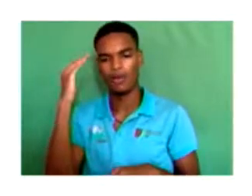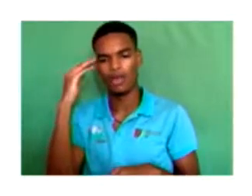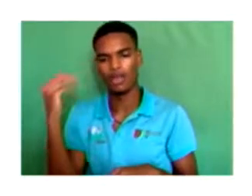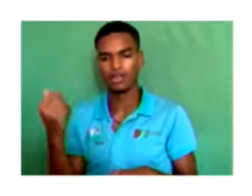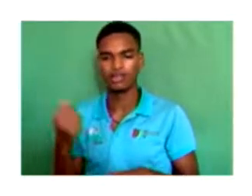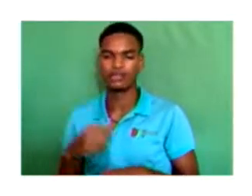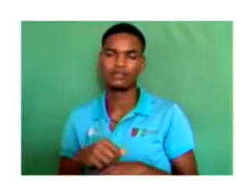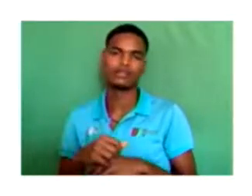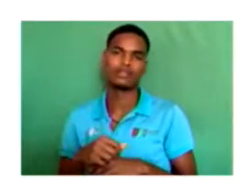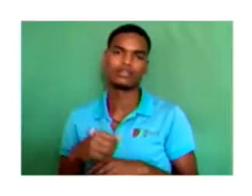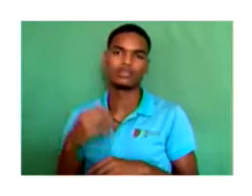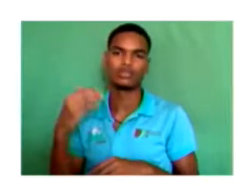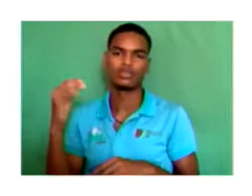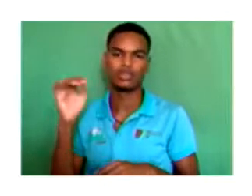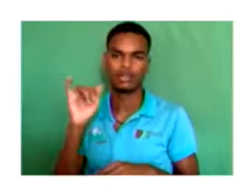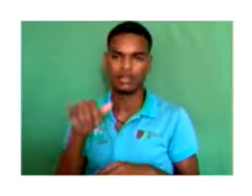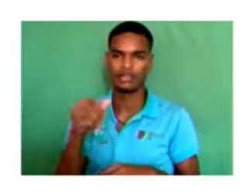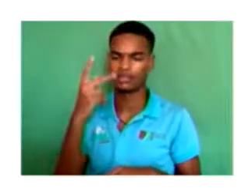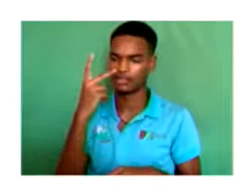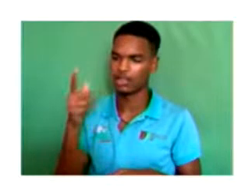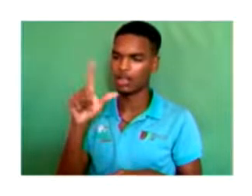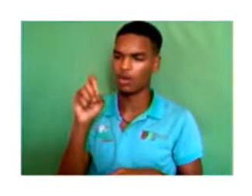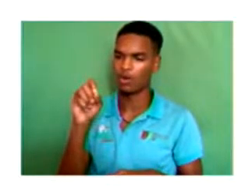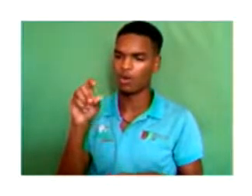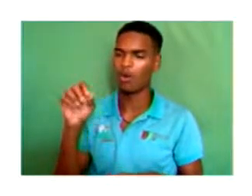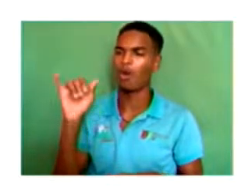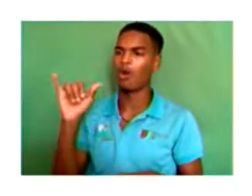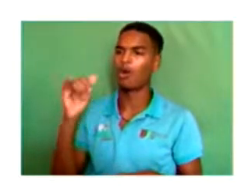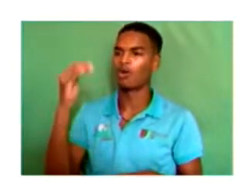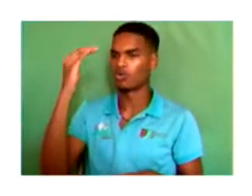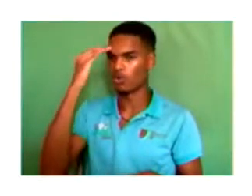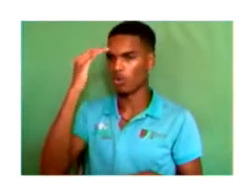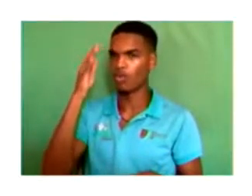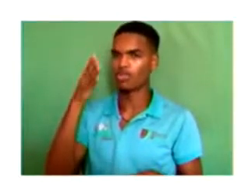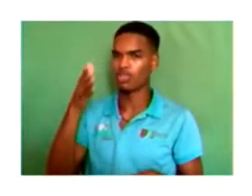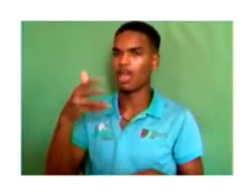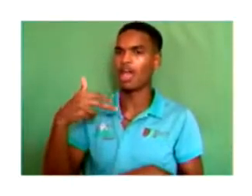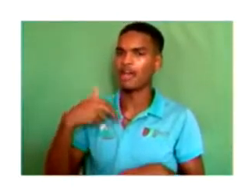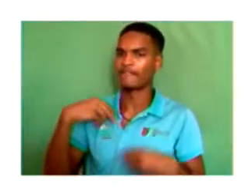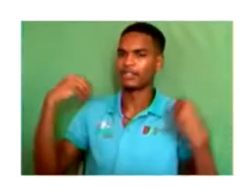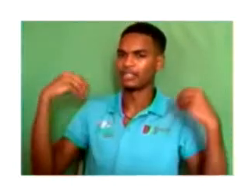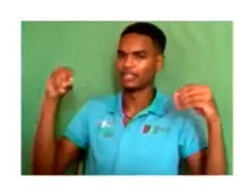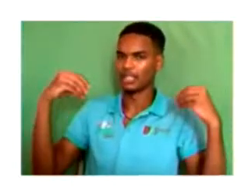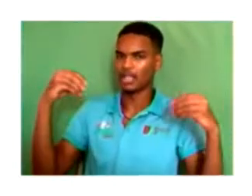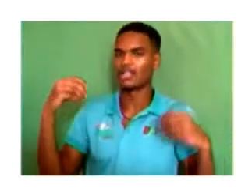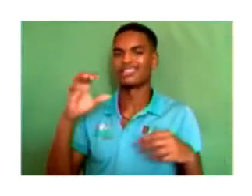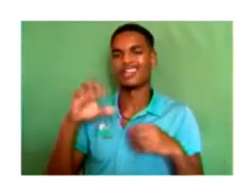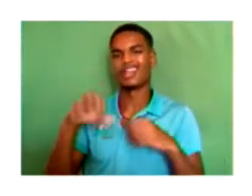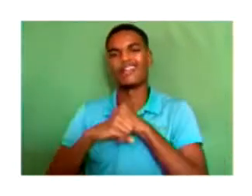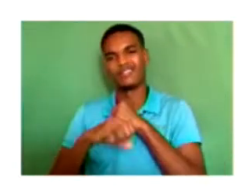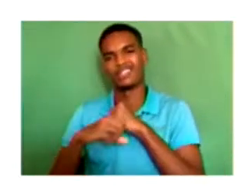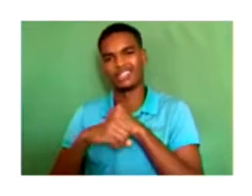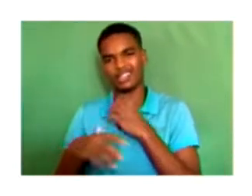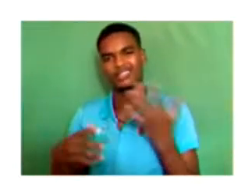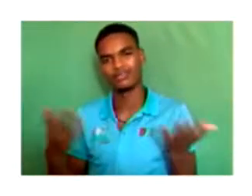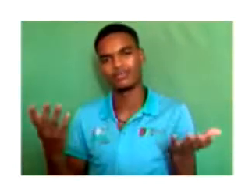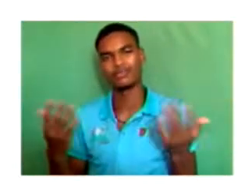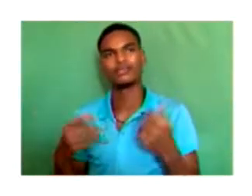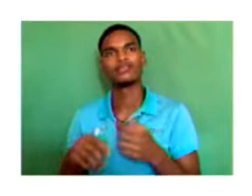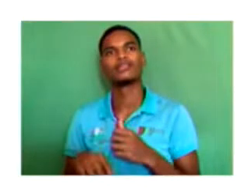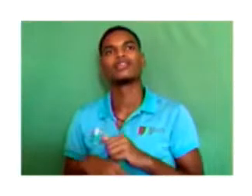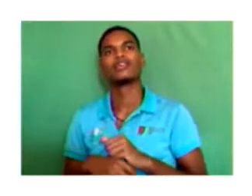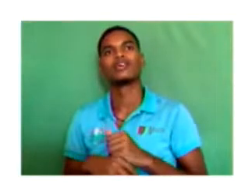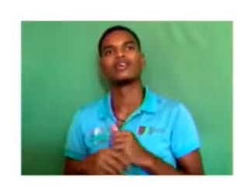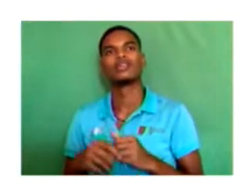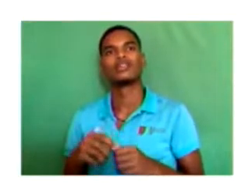have that logo, and that there's a market out there. And by advertising that and saying we're going to tell